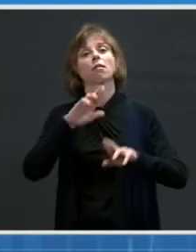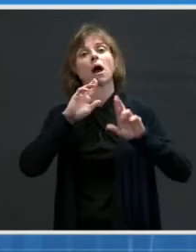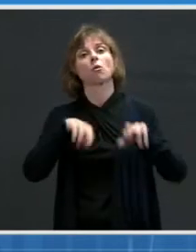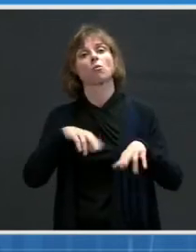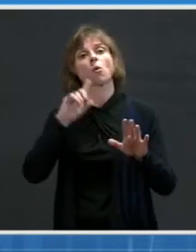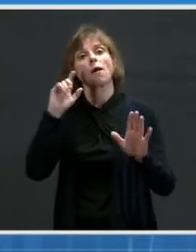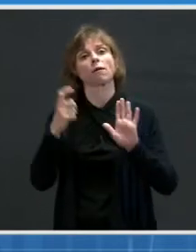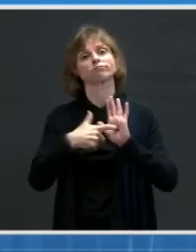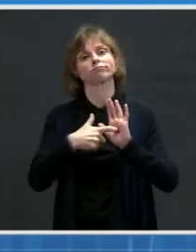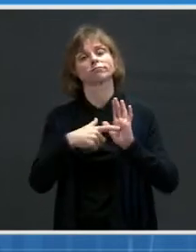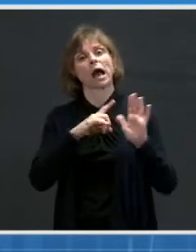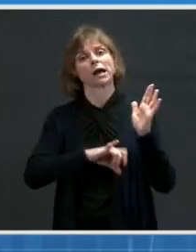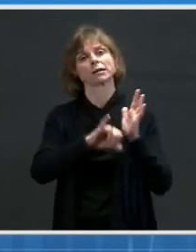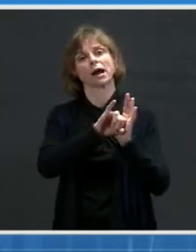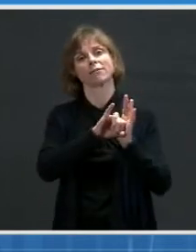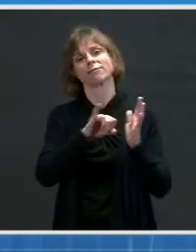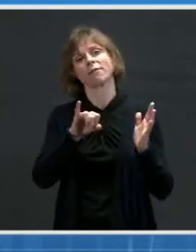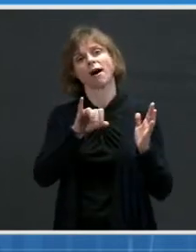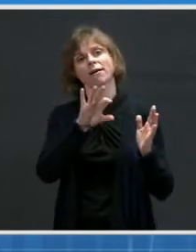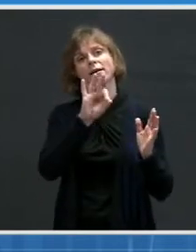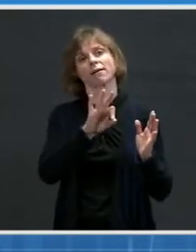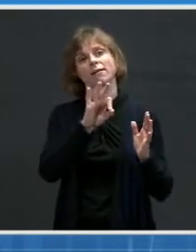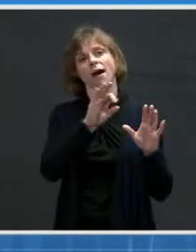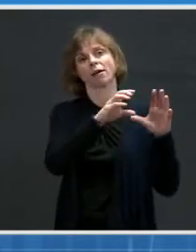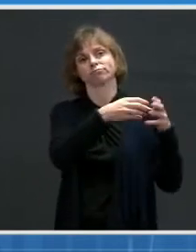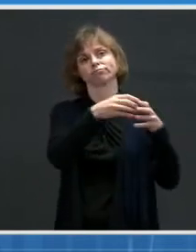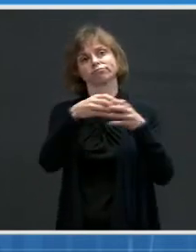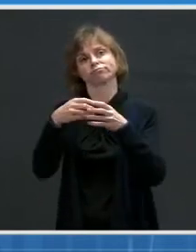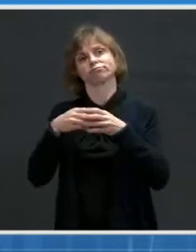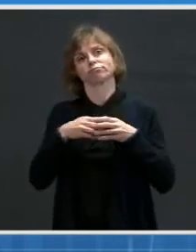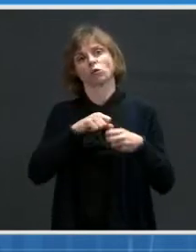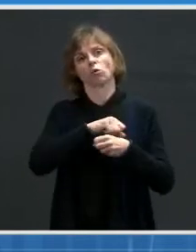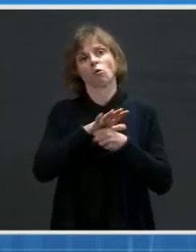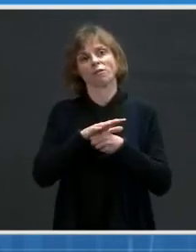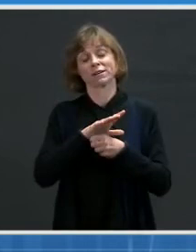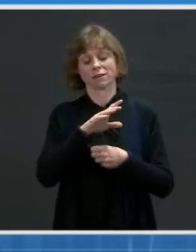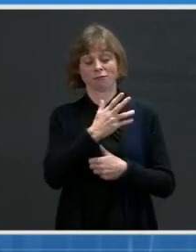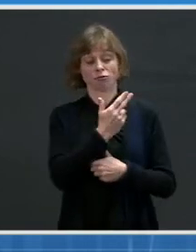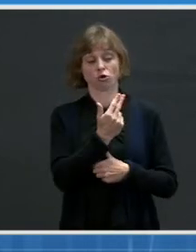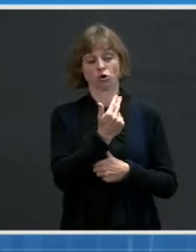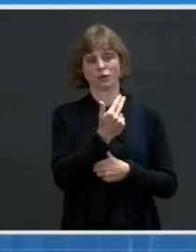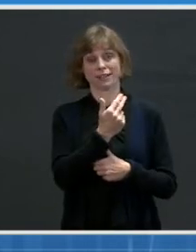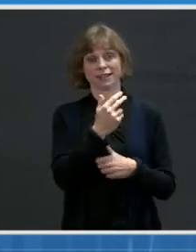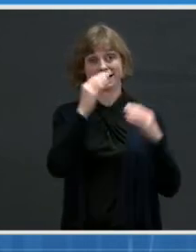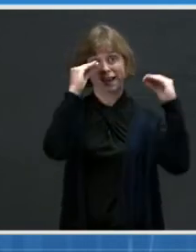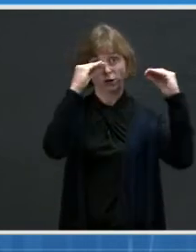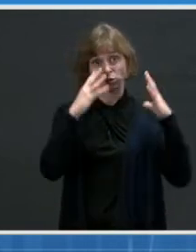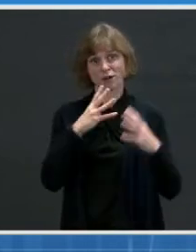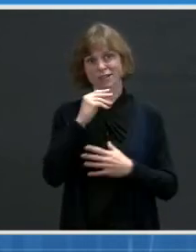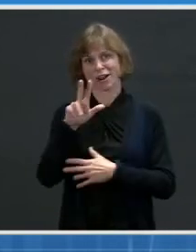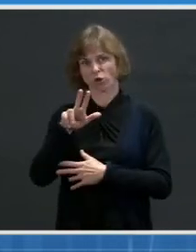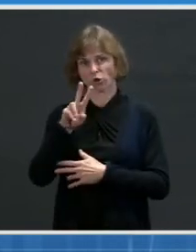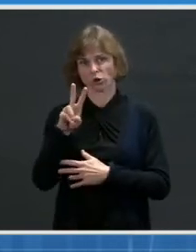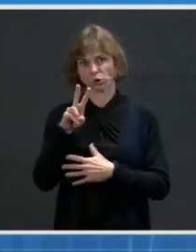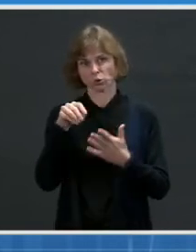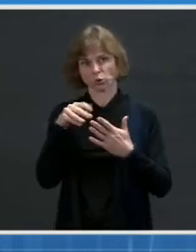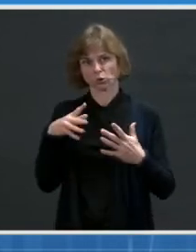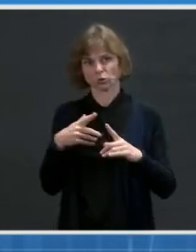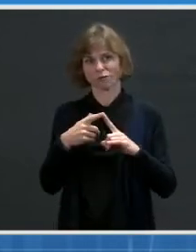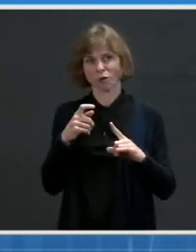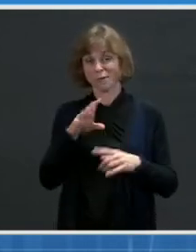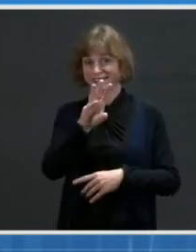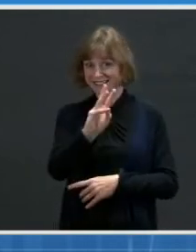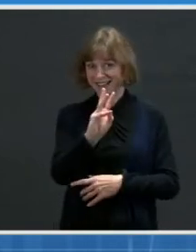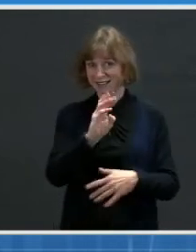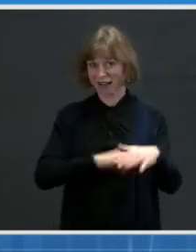9 clusters of COVID-19 cases involving 13 educators and 32 students at least 6 elementary